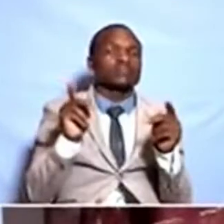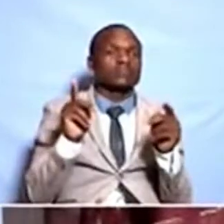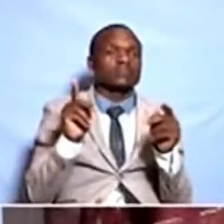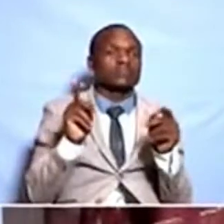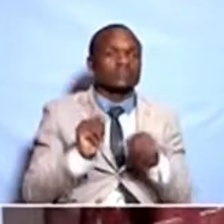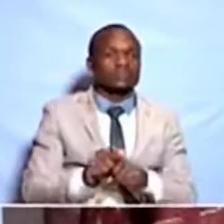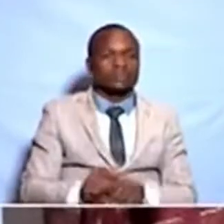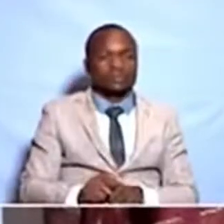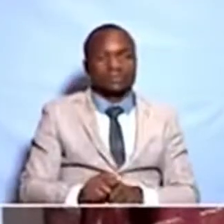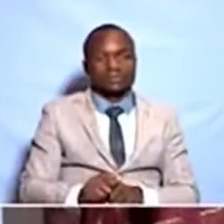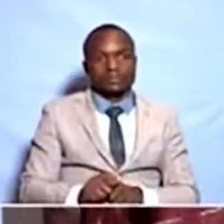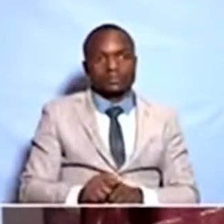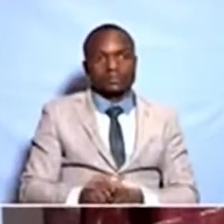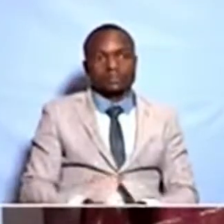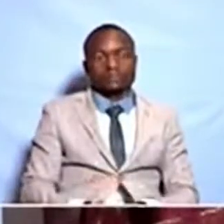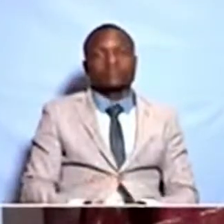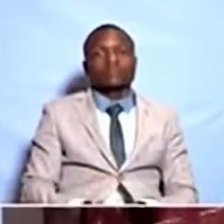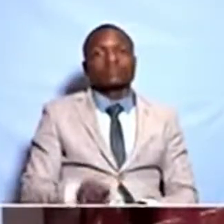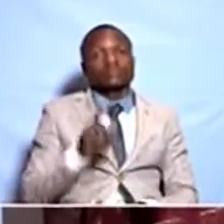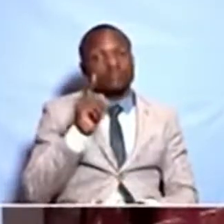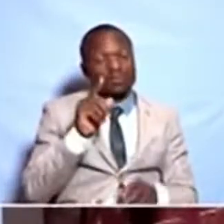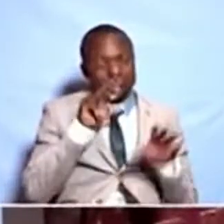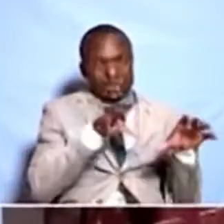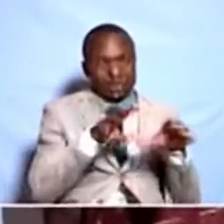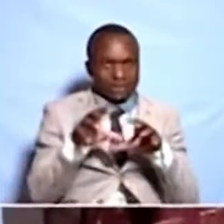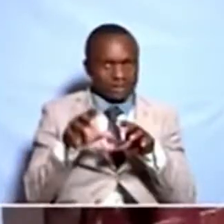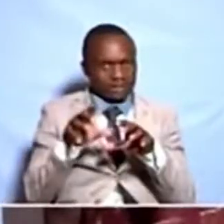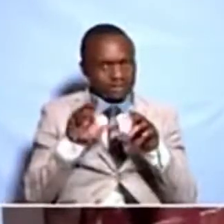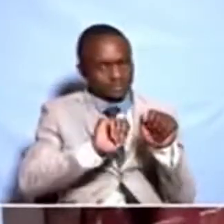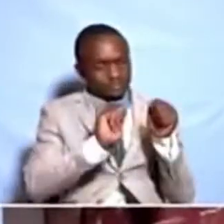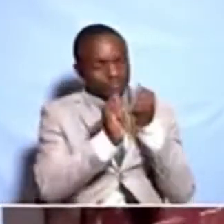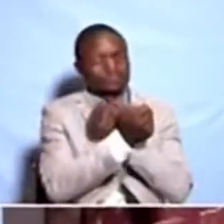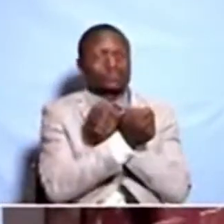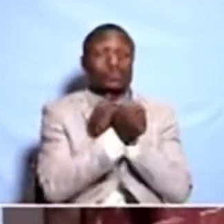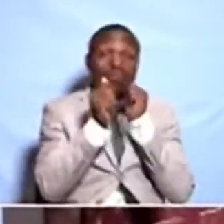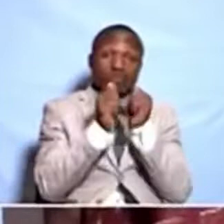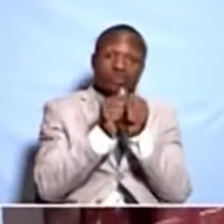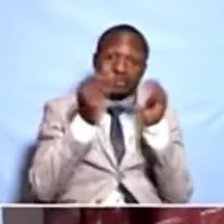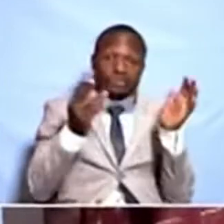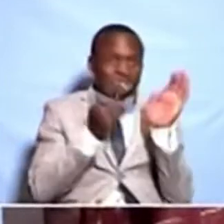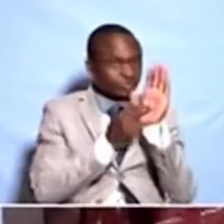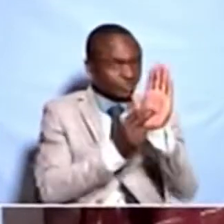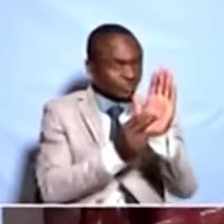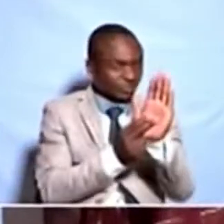failing which, you proceed to change without indicating